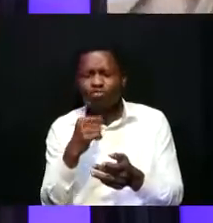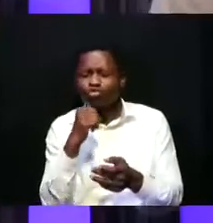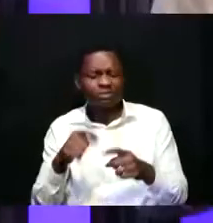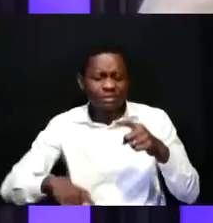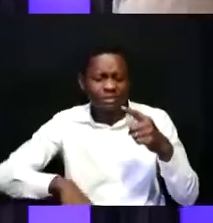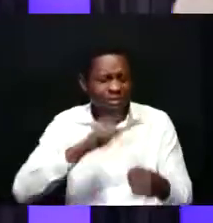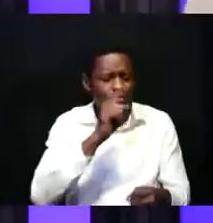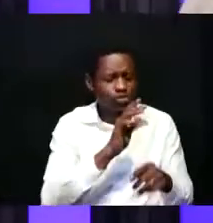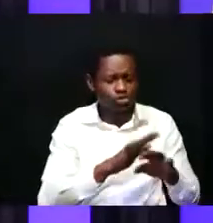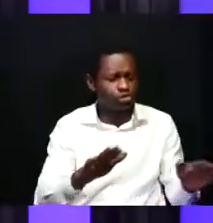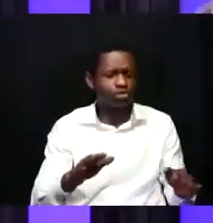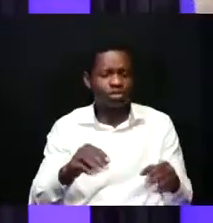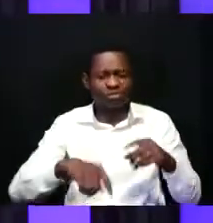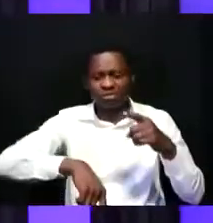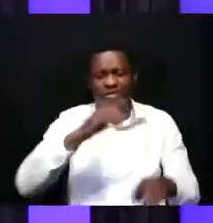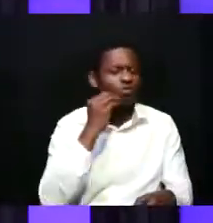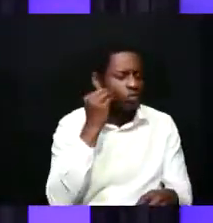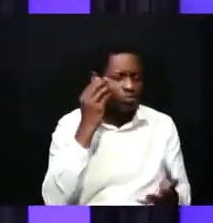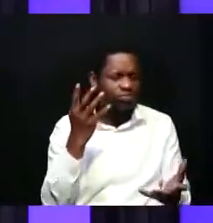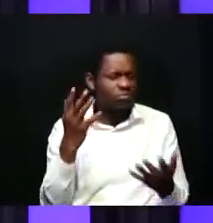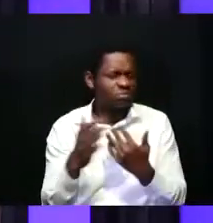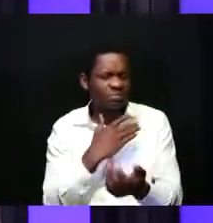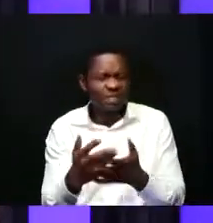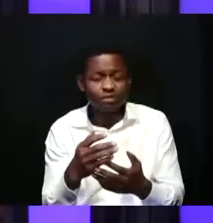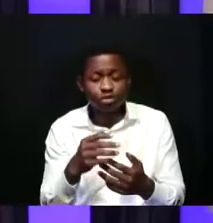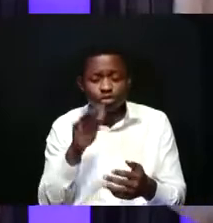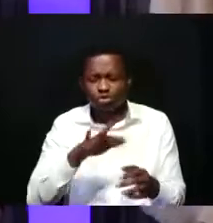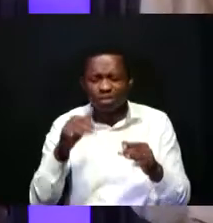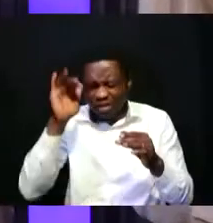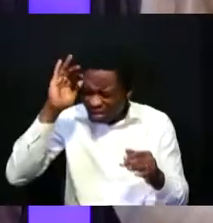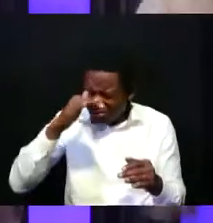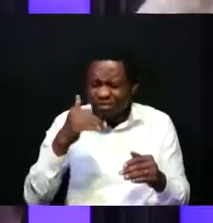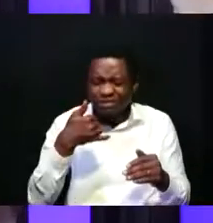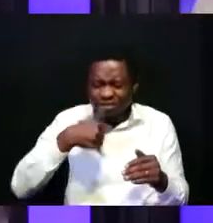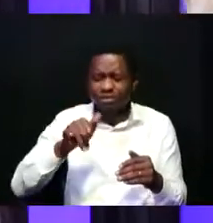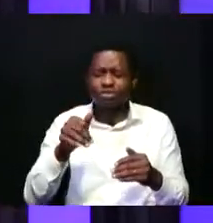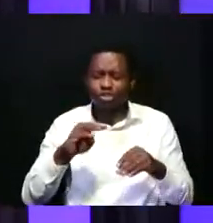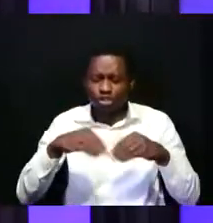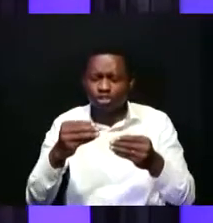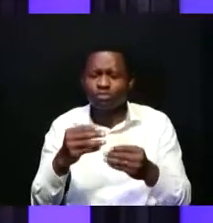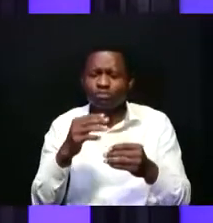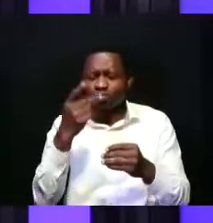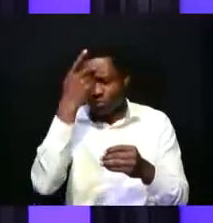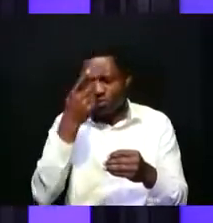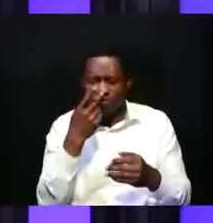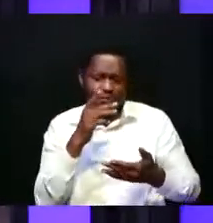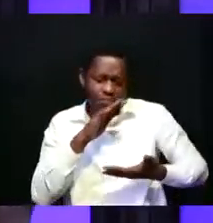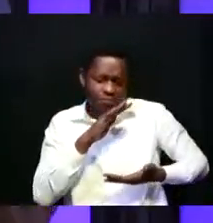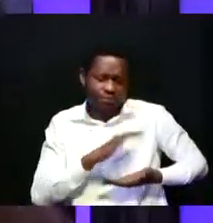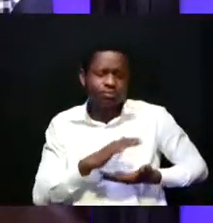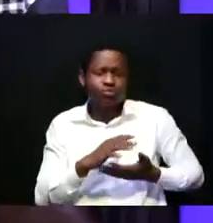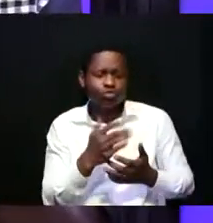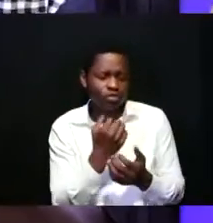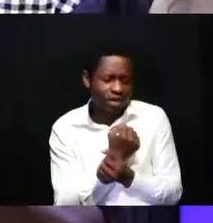the situation is. For the power of the word that we receive tonight, nothing